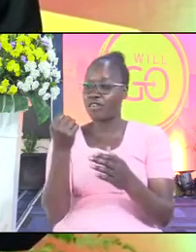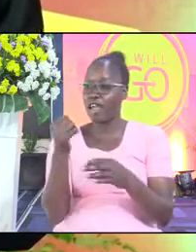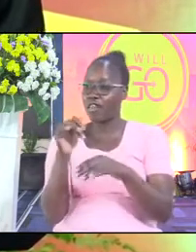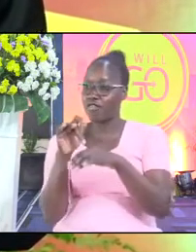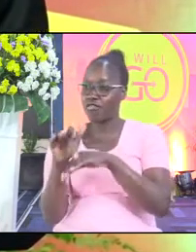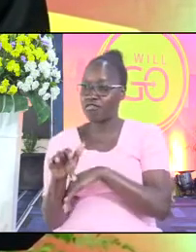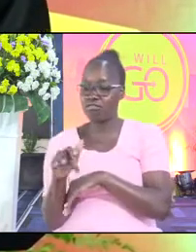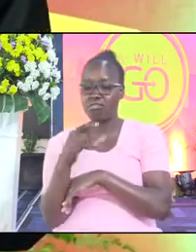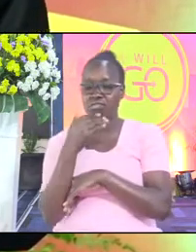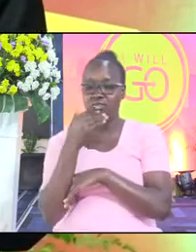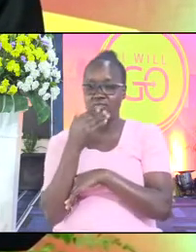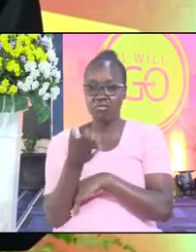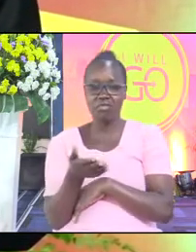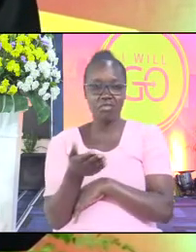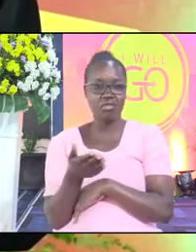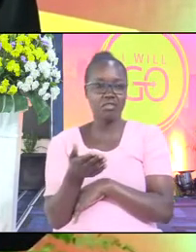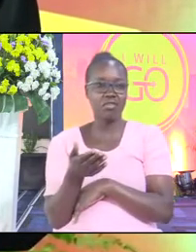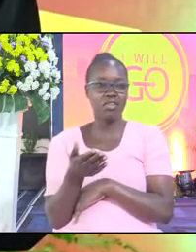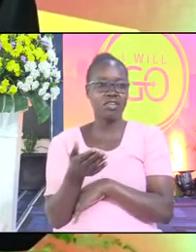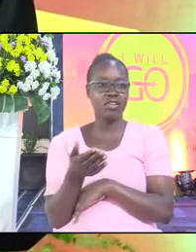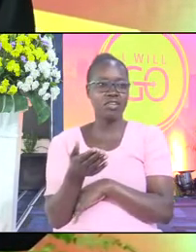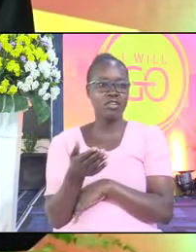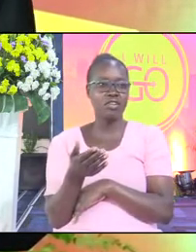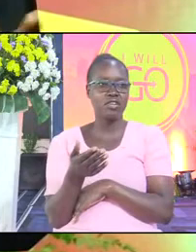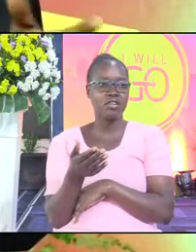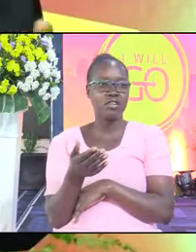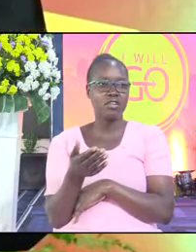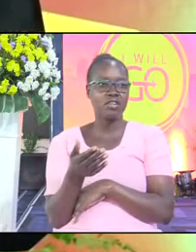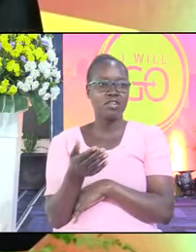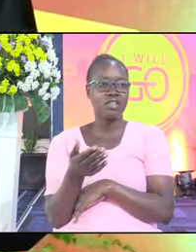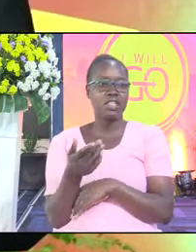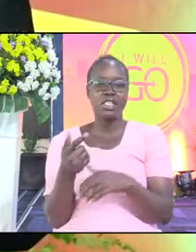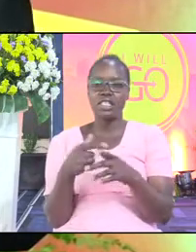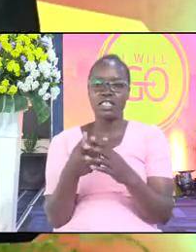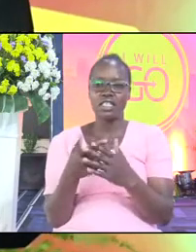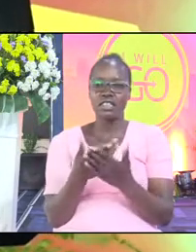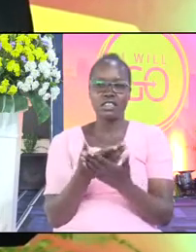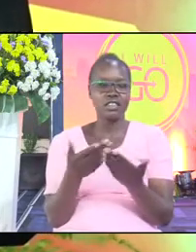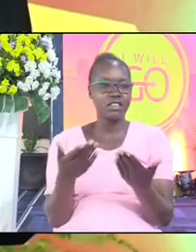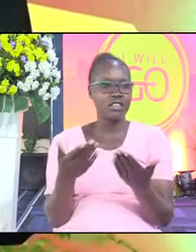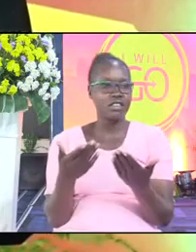o'clock. And then I took Brother Manny and